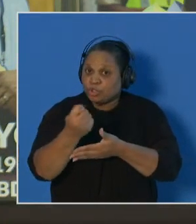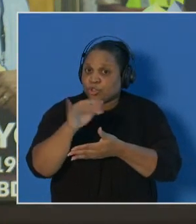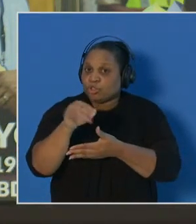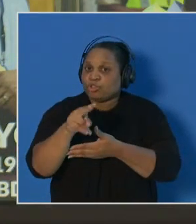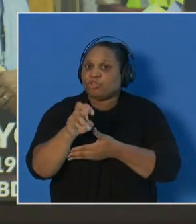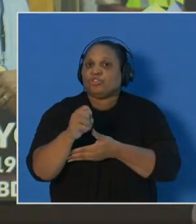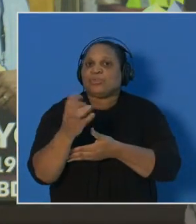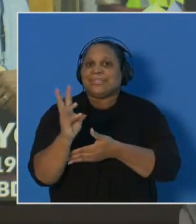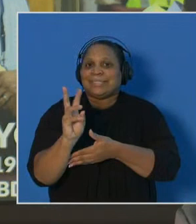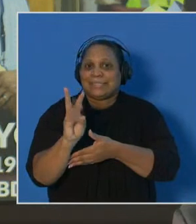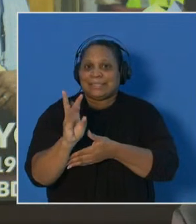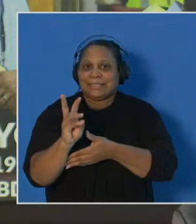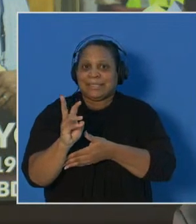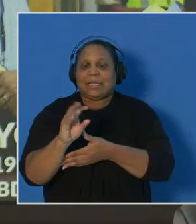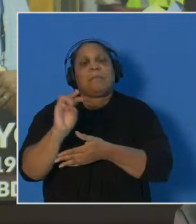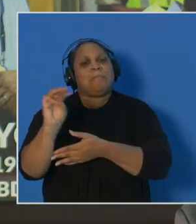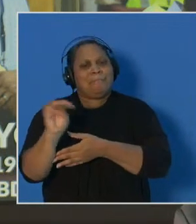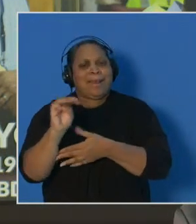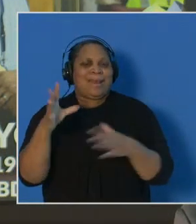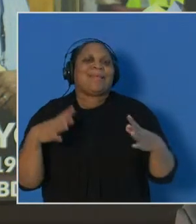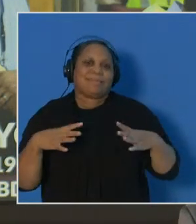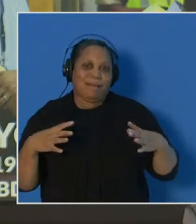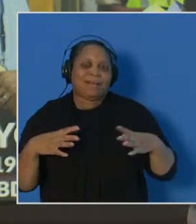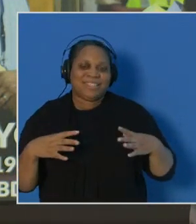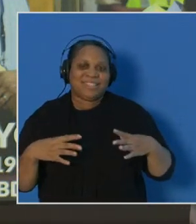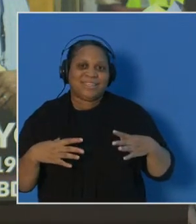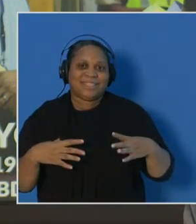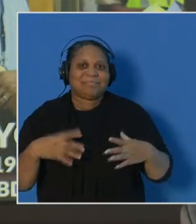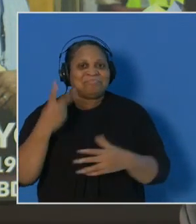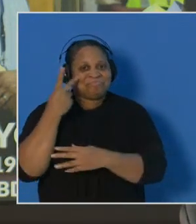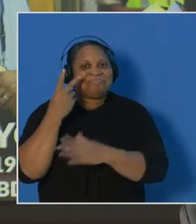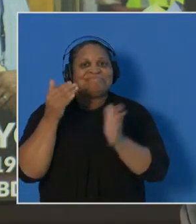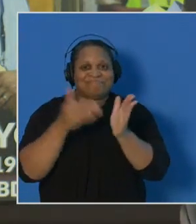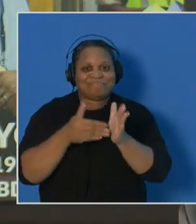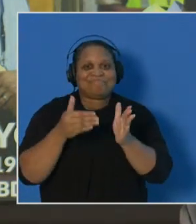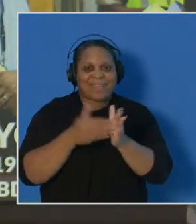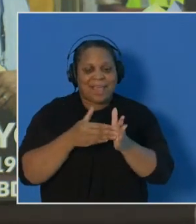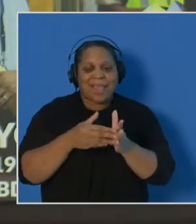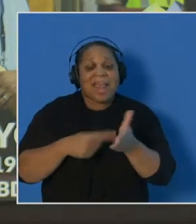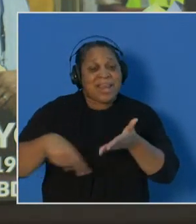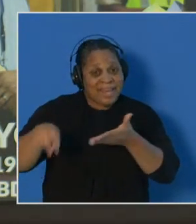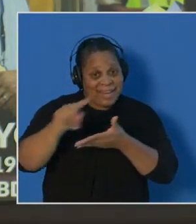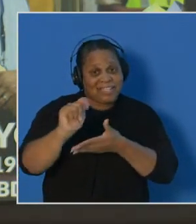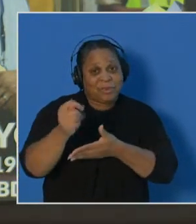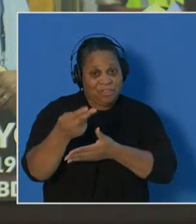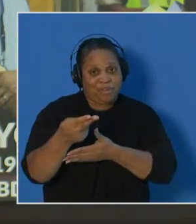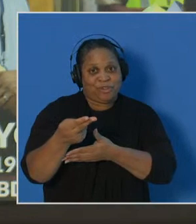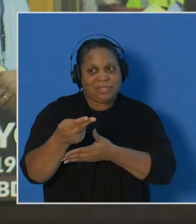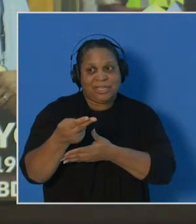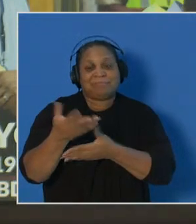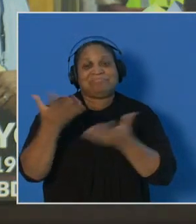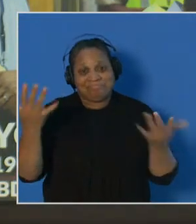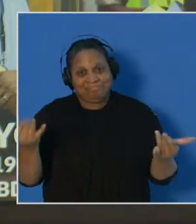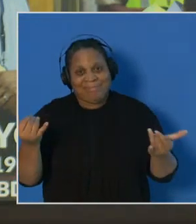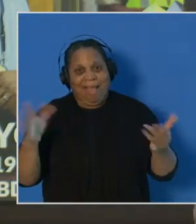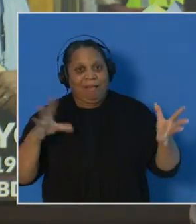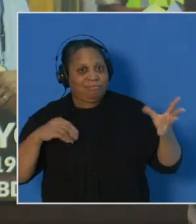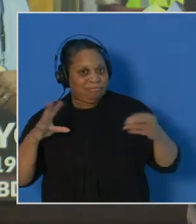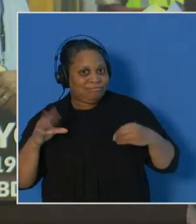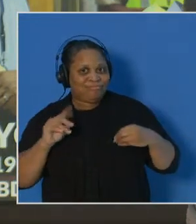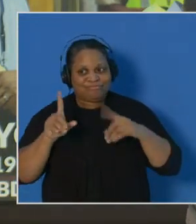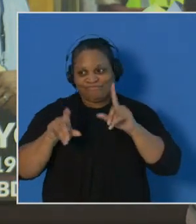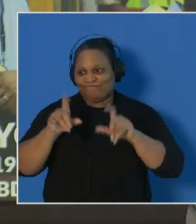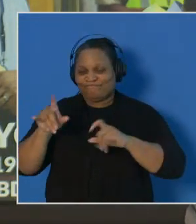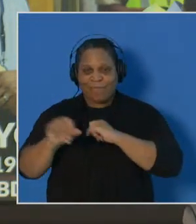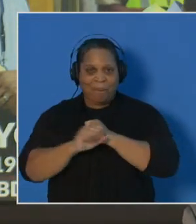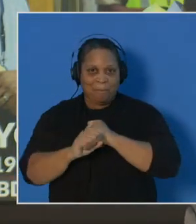June 16th, as Monday is a holiday, and then I will see you again next week, Thursday. With that, I'm happy to take any questions that members